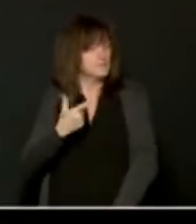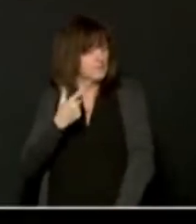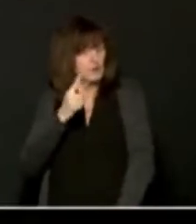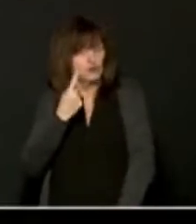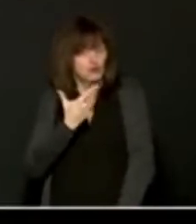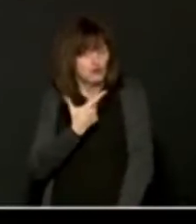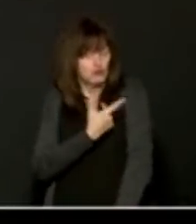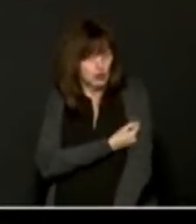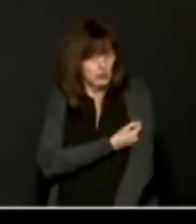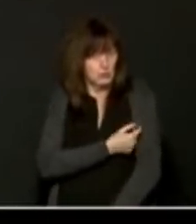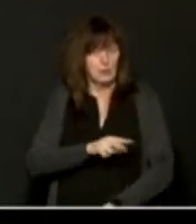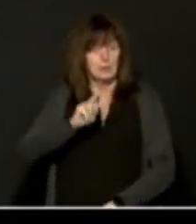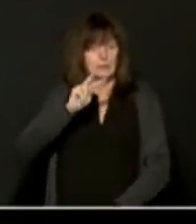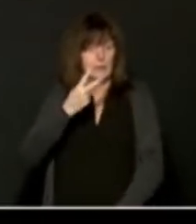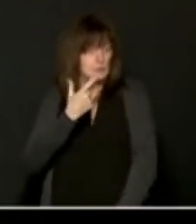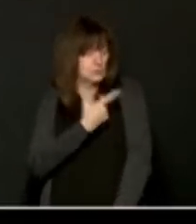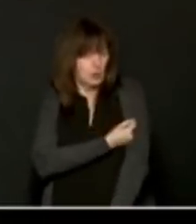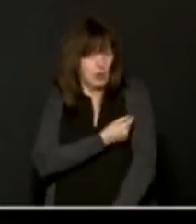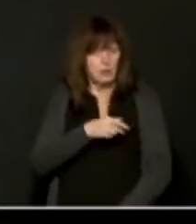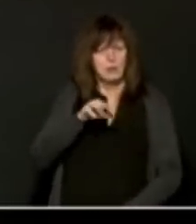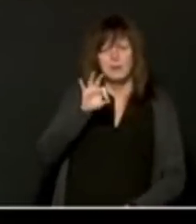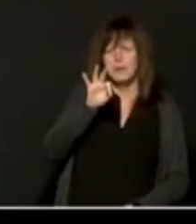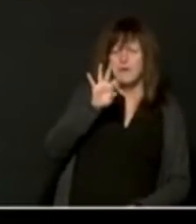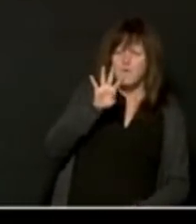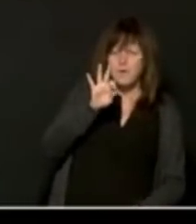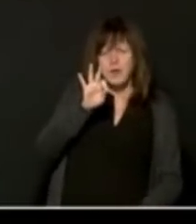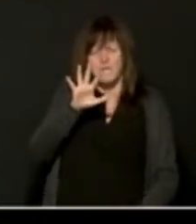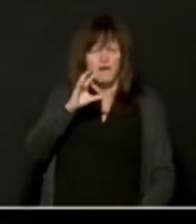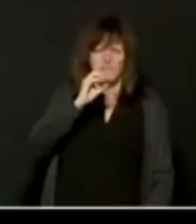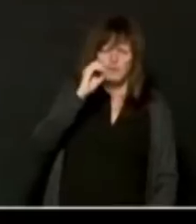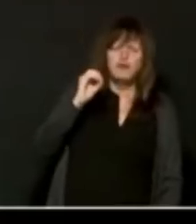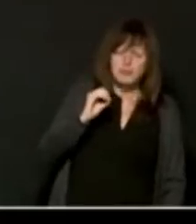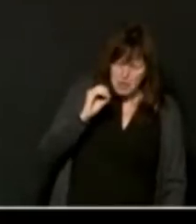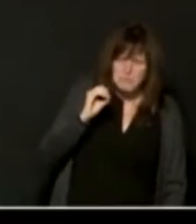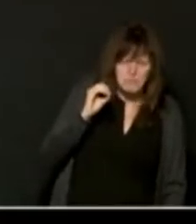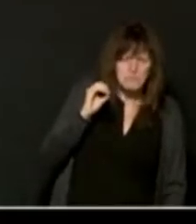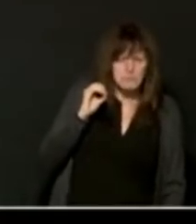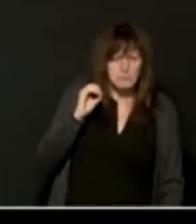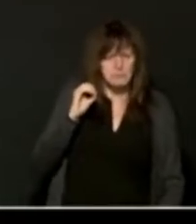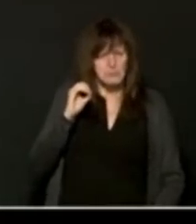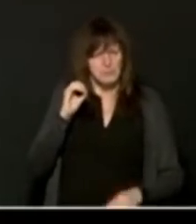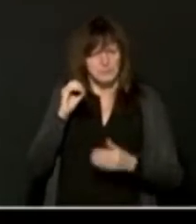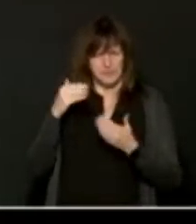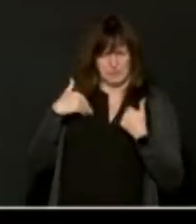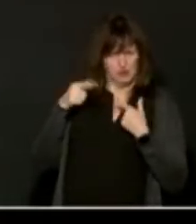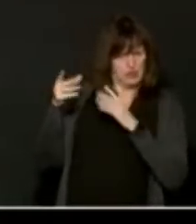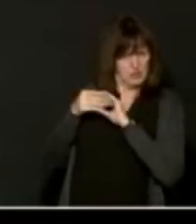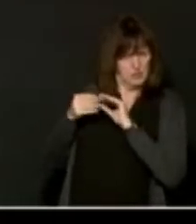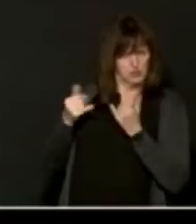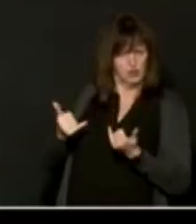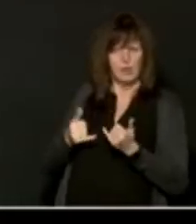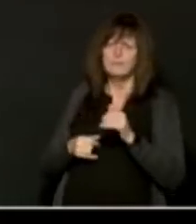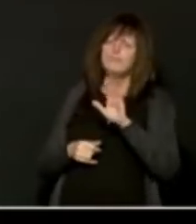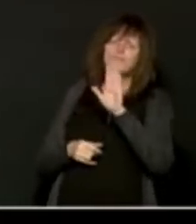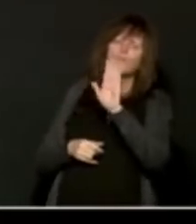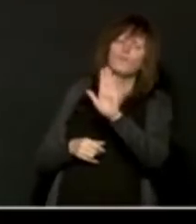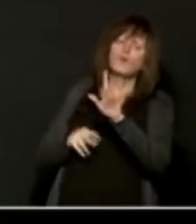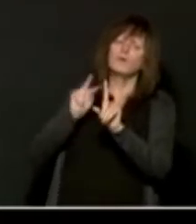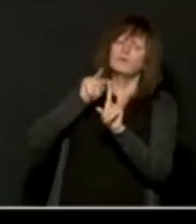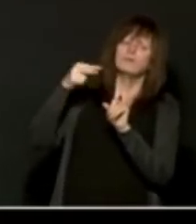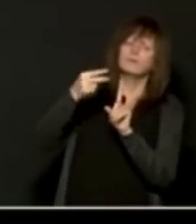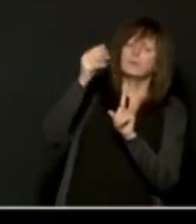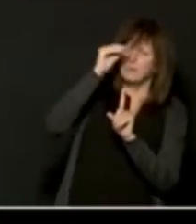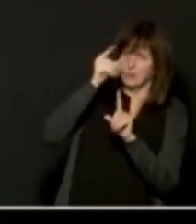95% effective after the second dose. This was something that the minister said, though, today. I'm wondering what your thoughts are about that comment, about whether